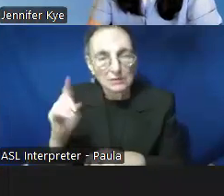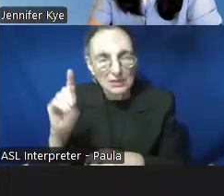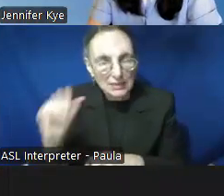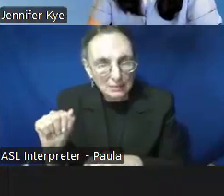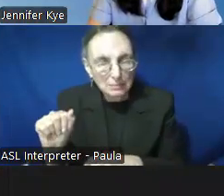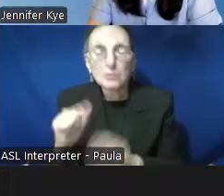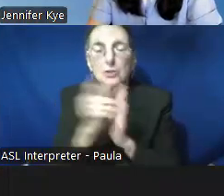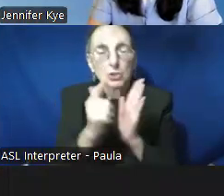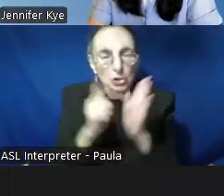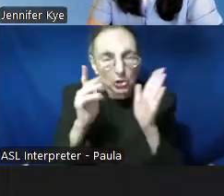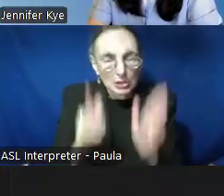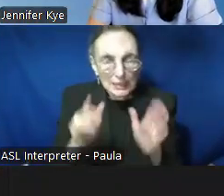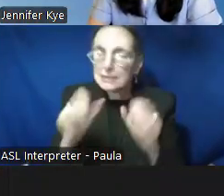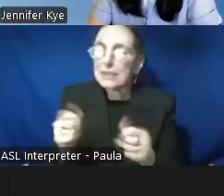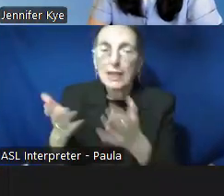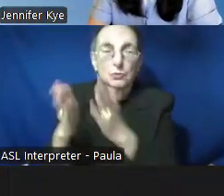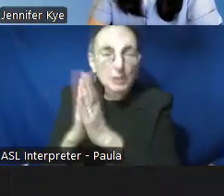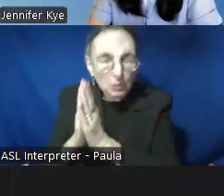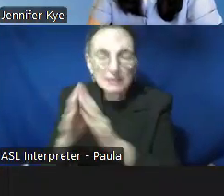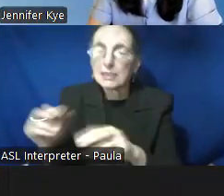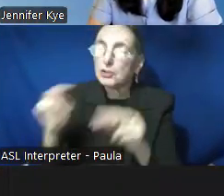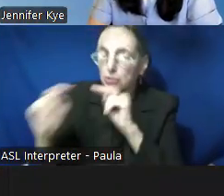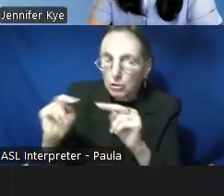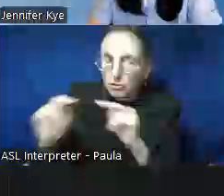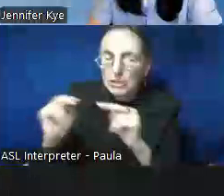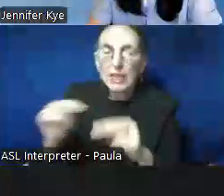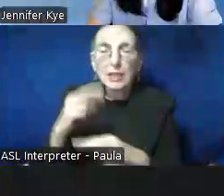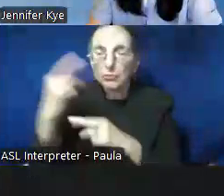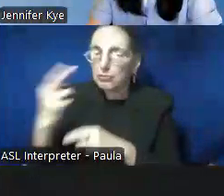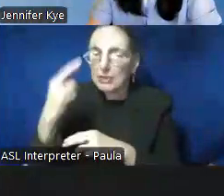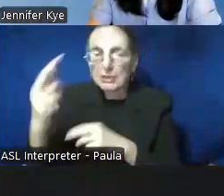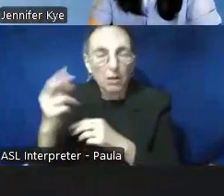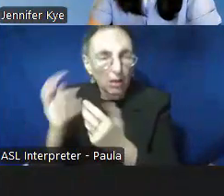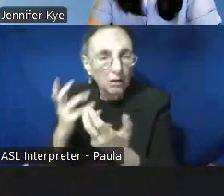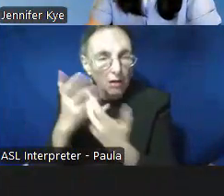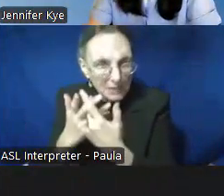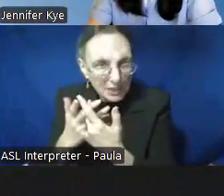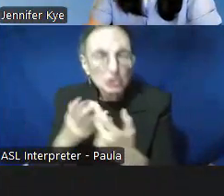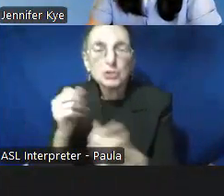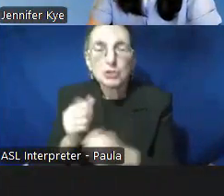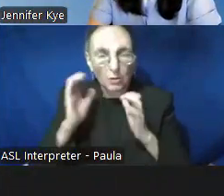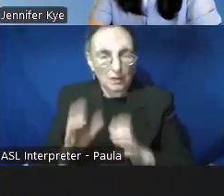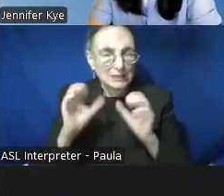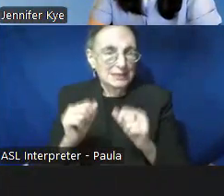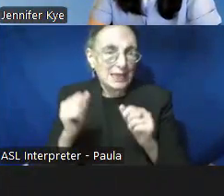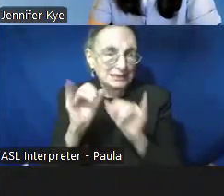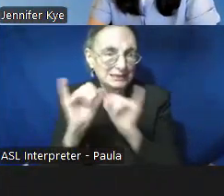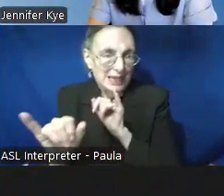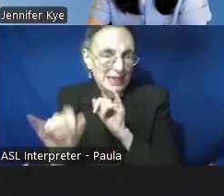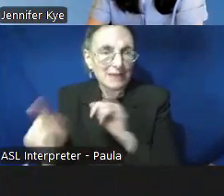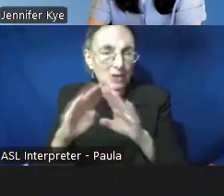they can request and negotiate reasonable accommodations so that clients can stay in their housing or access